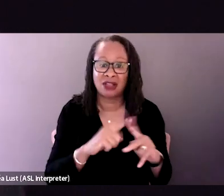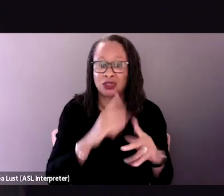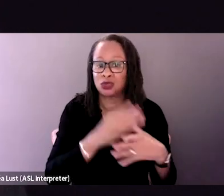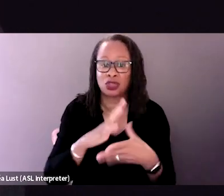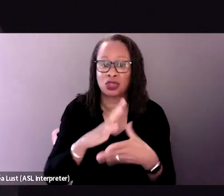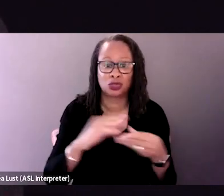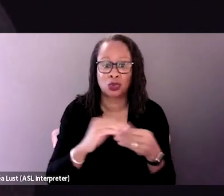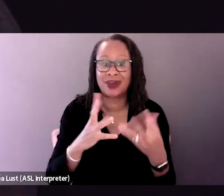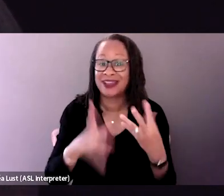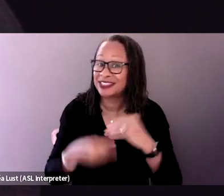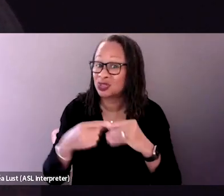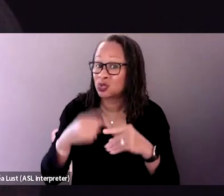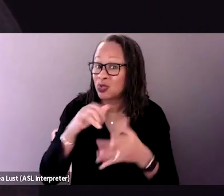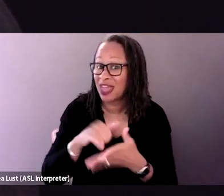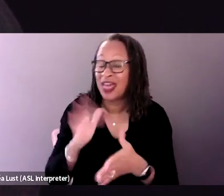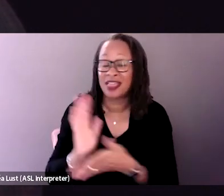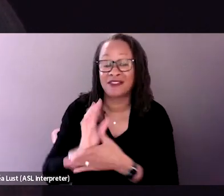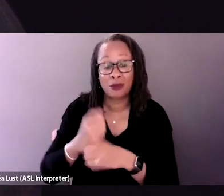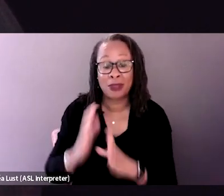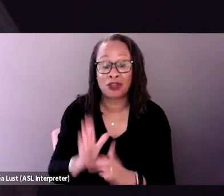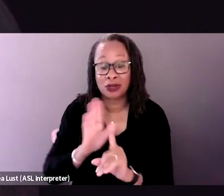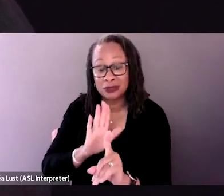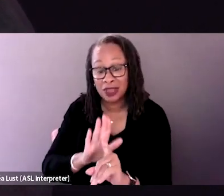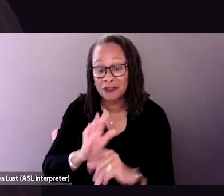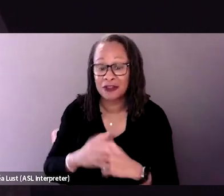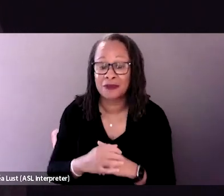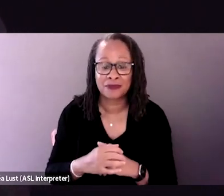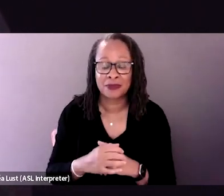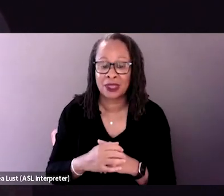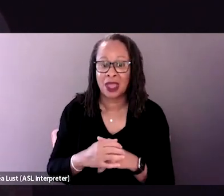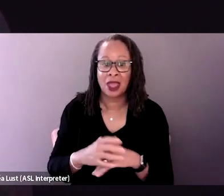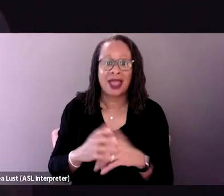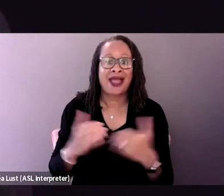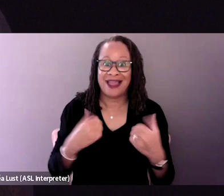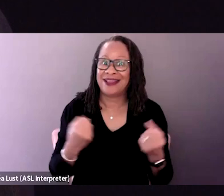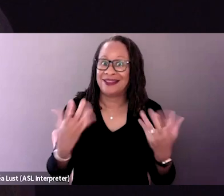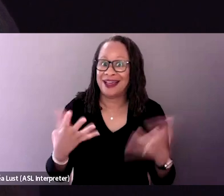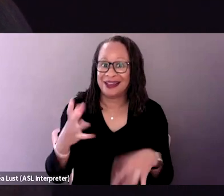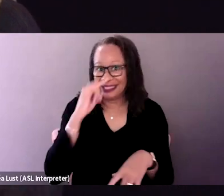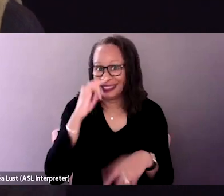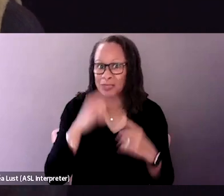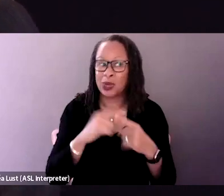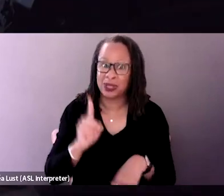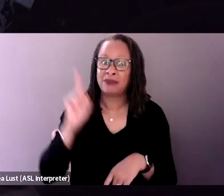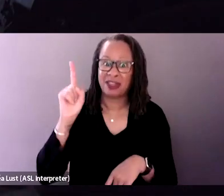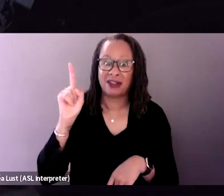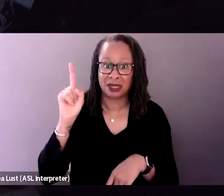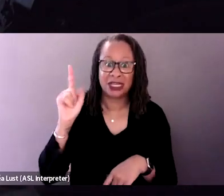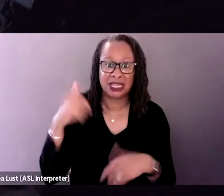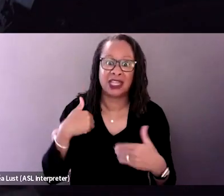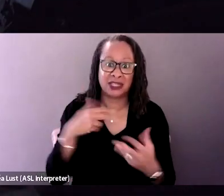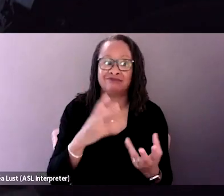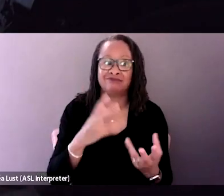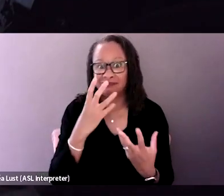top of all that, the filmmaker actually fathered a bunch of kids when he was in the North and just left them up there. I mean, it's